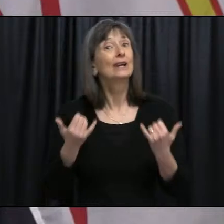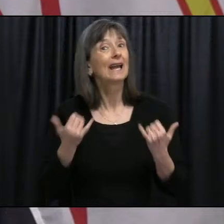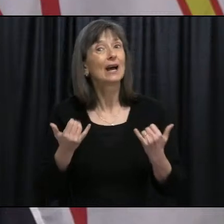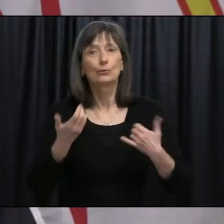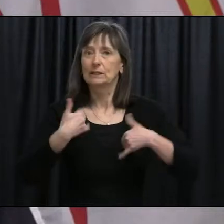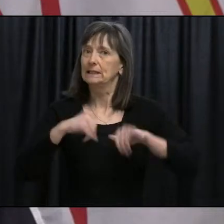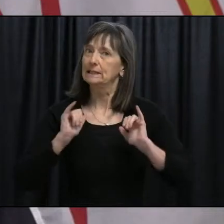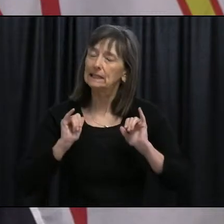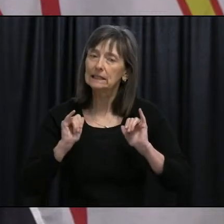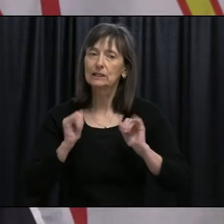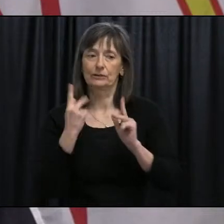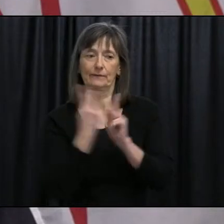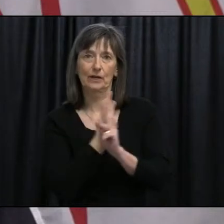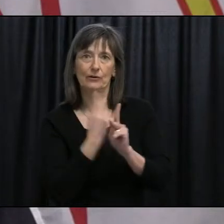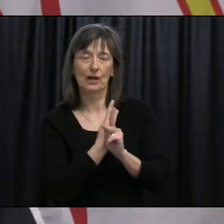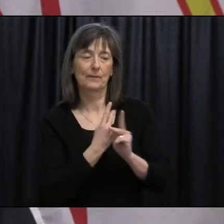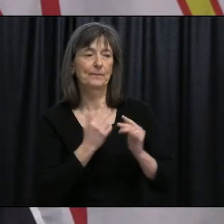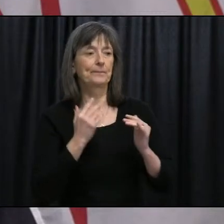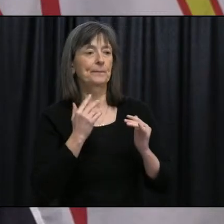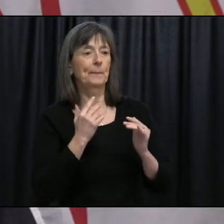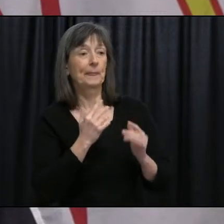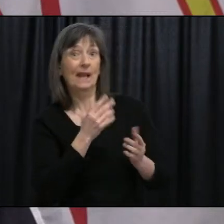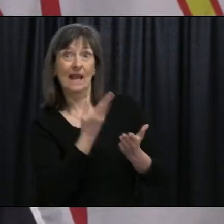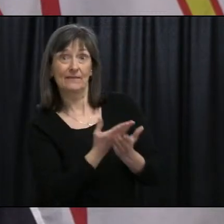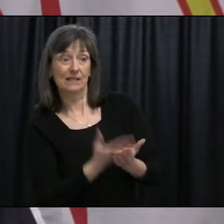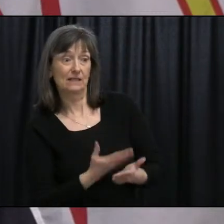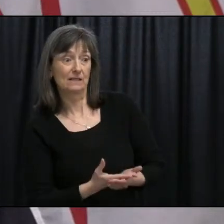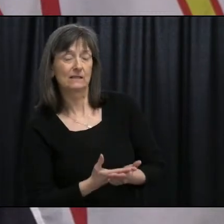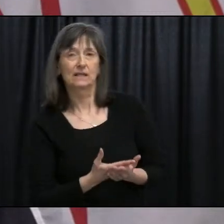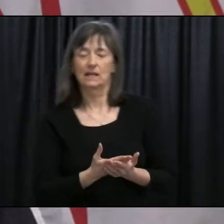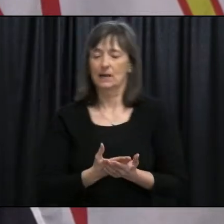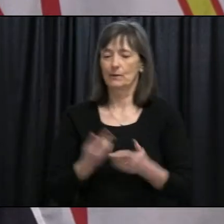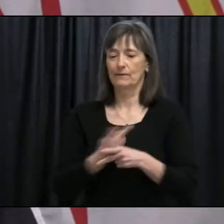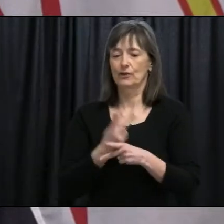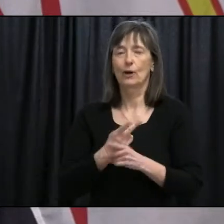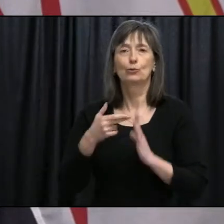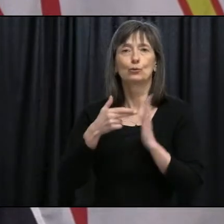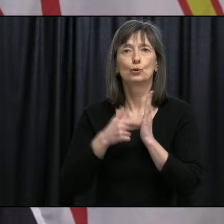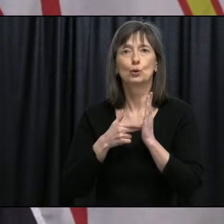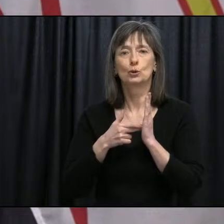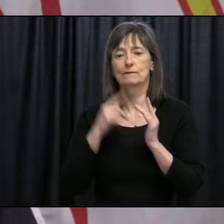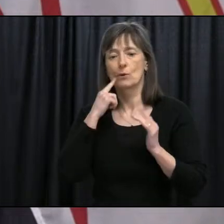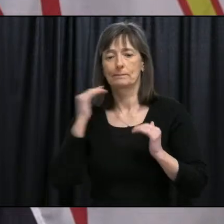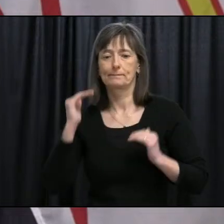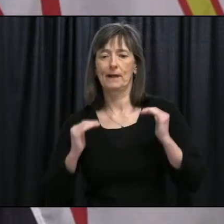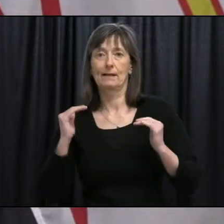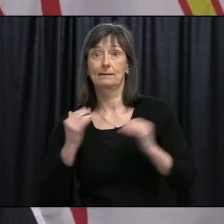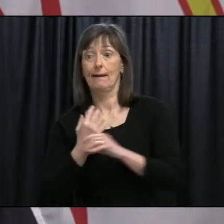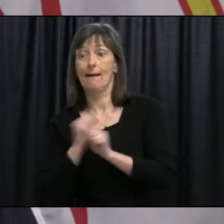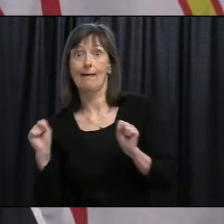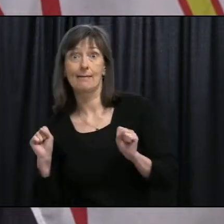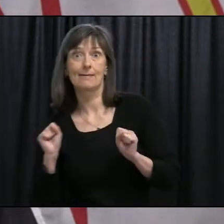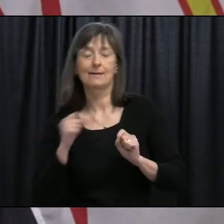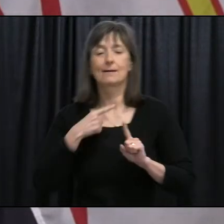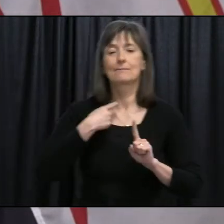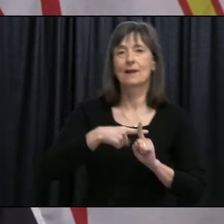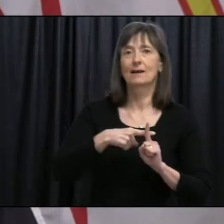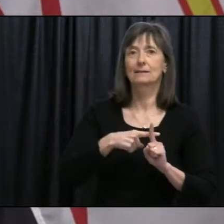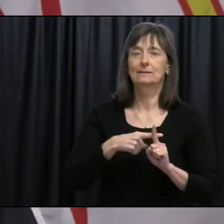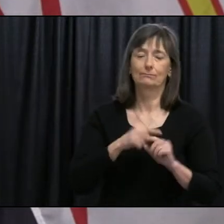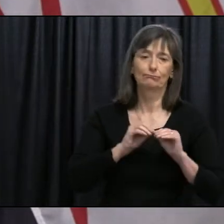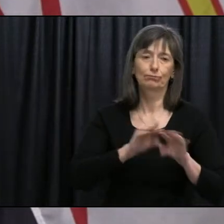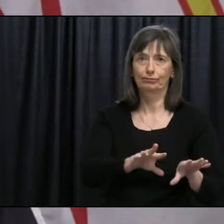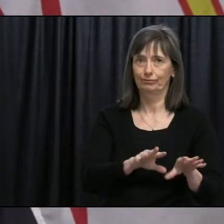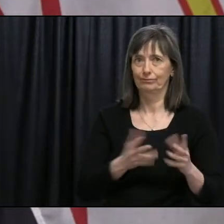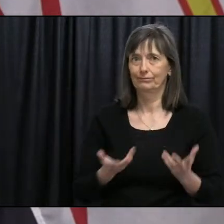available evidence. These decisions are not made lightly, but in the best interest of us all, with our health and safety always at the forefront.